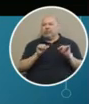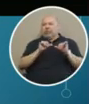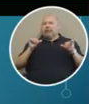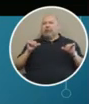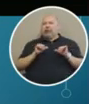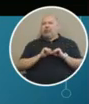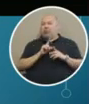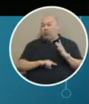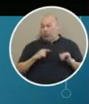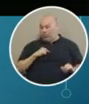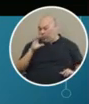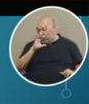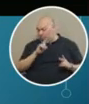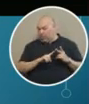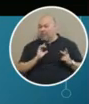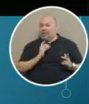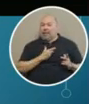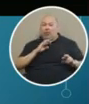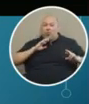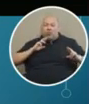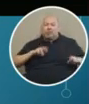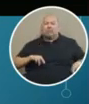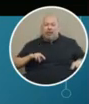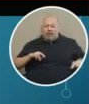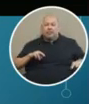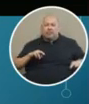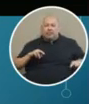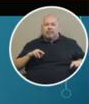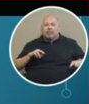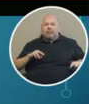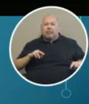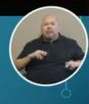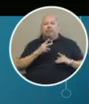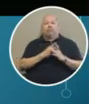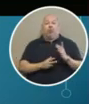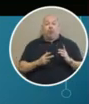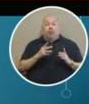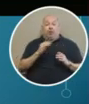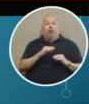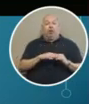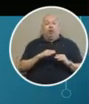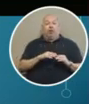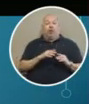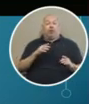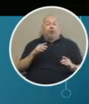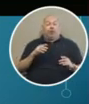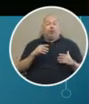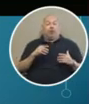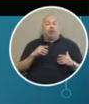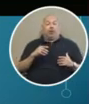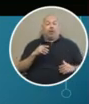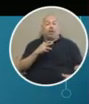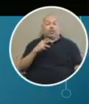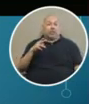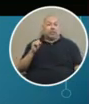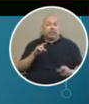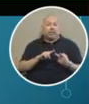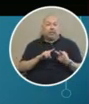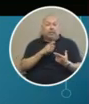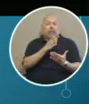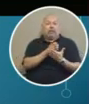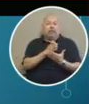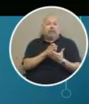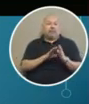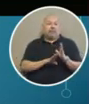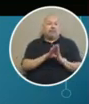doing in terms of our initial response, both on the health and human services side, as well as economic